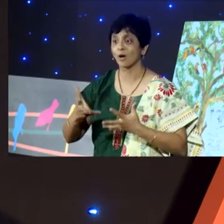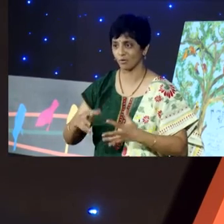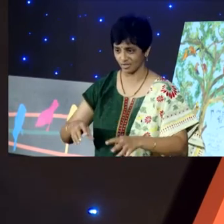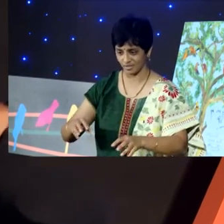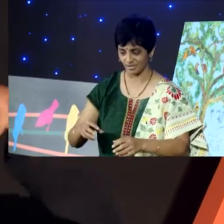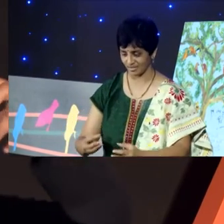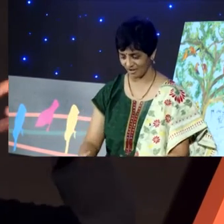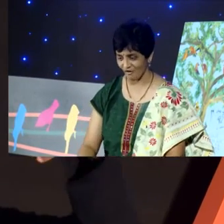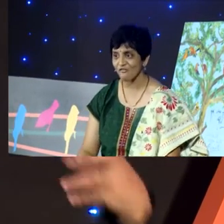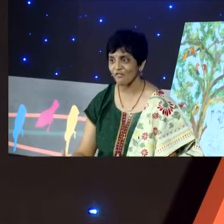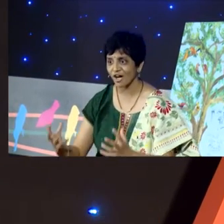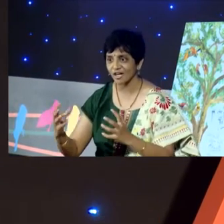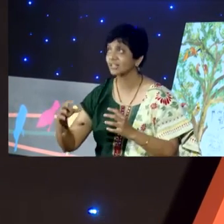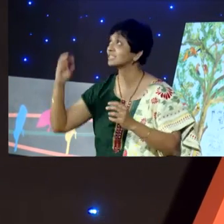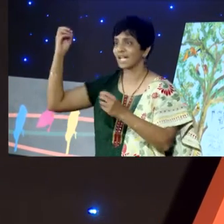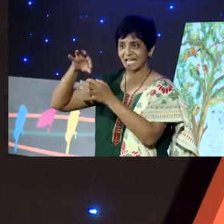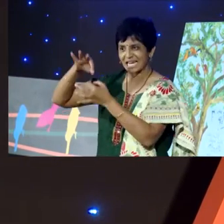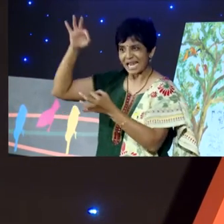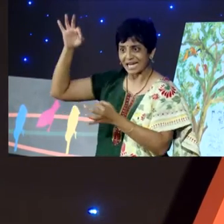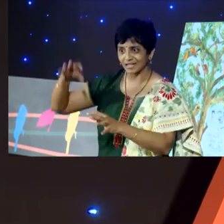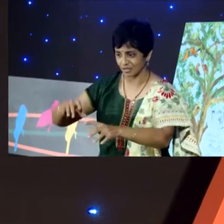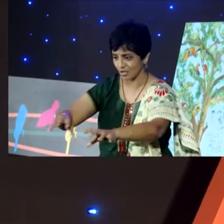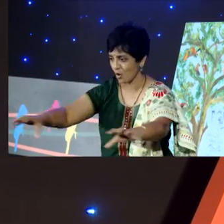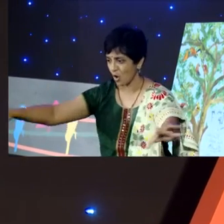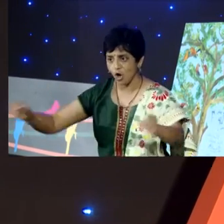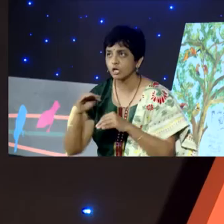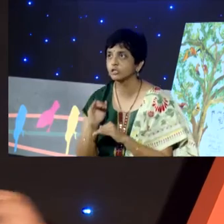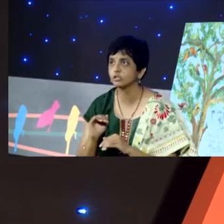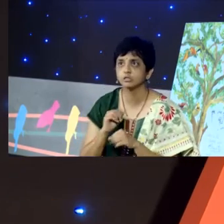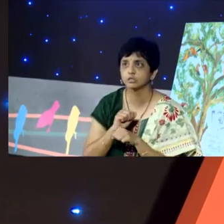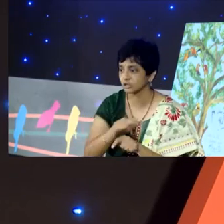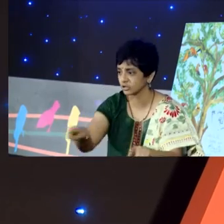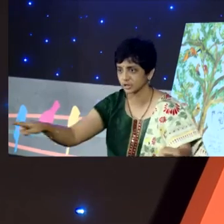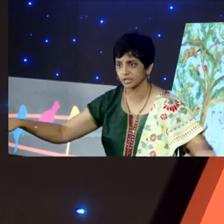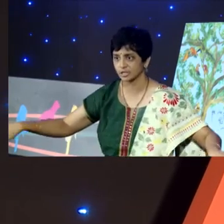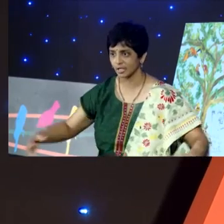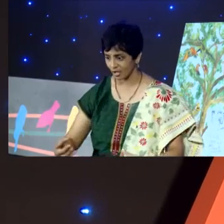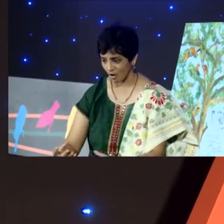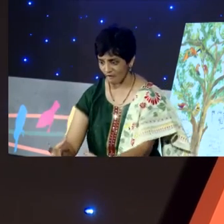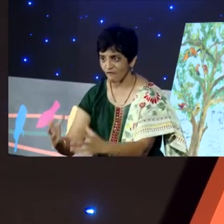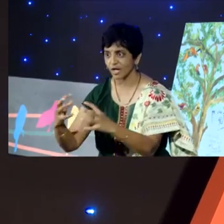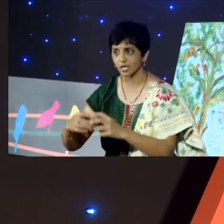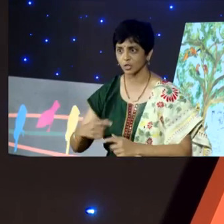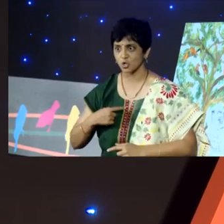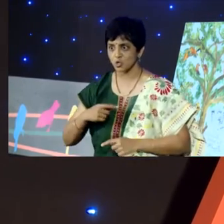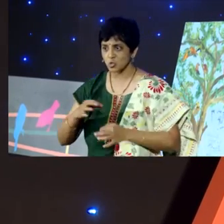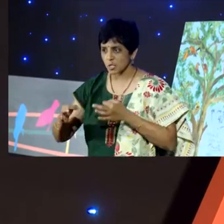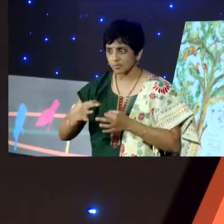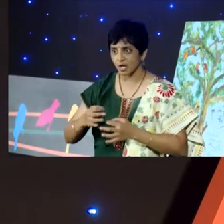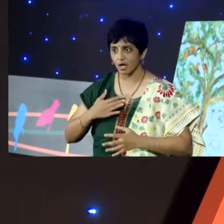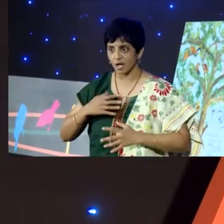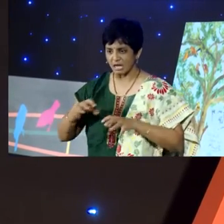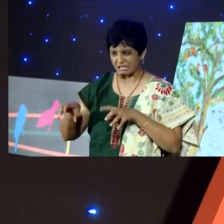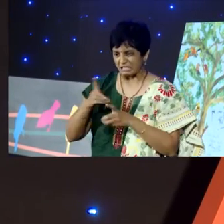play the Ramayana. So you are Ram, you are Lakshman, you